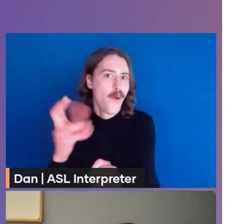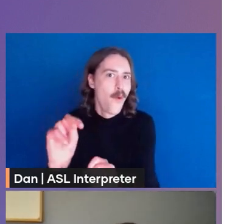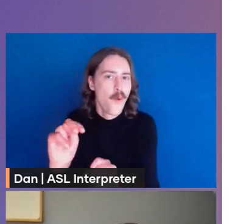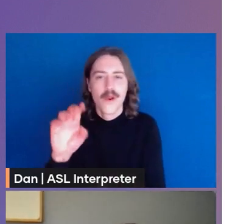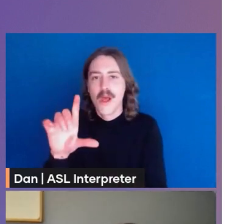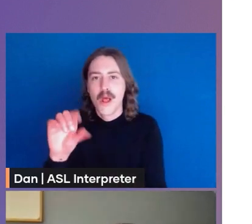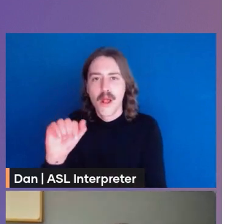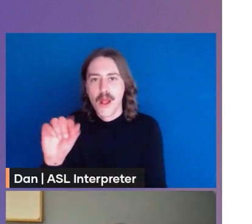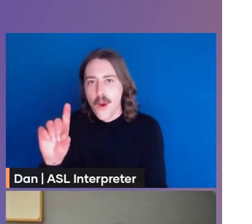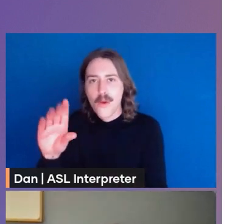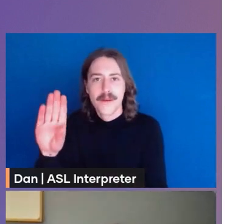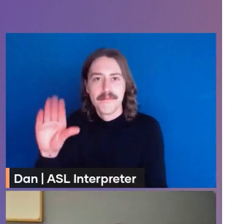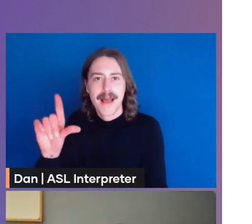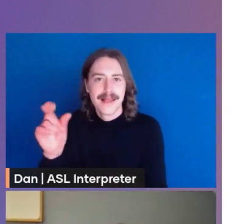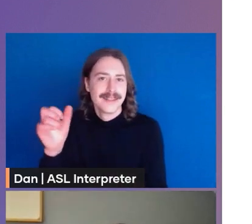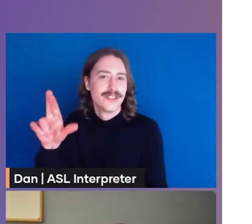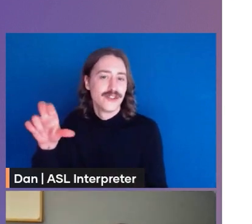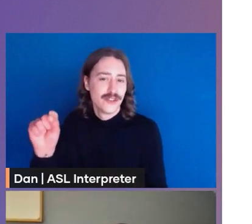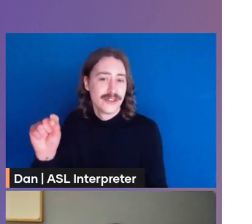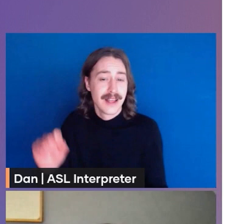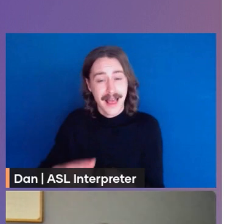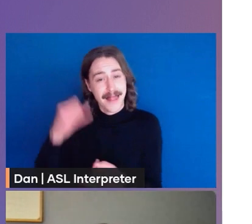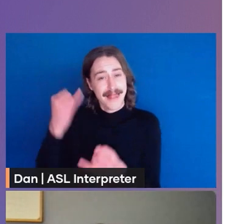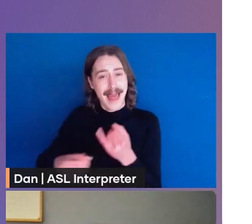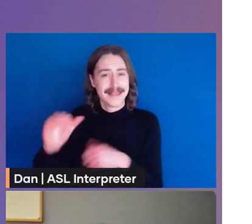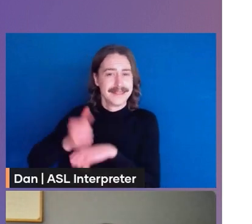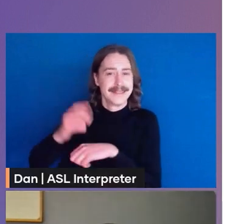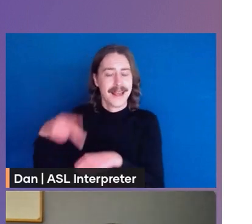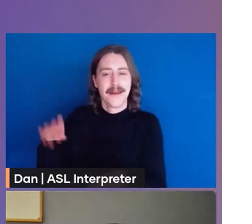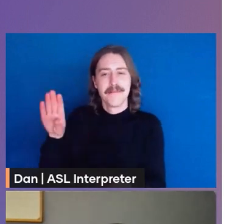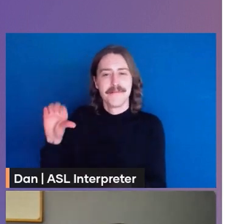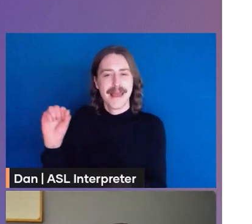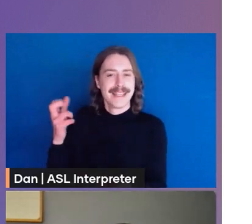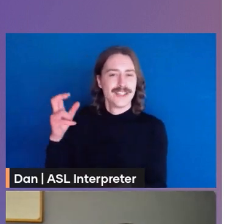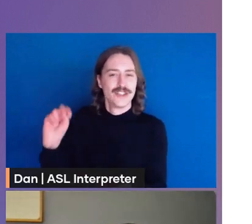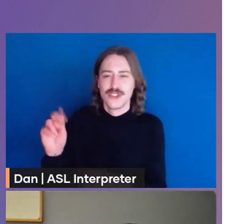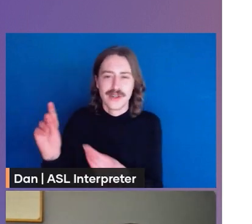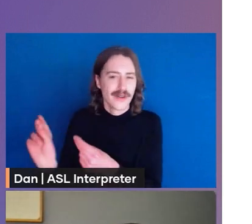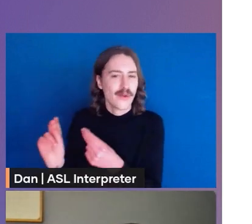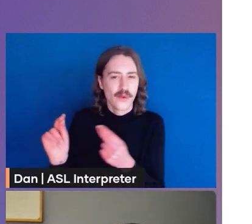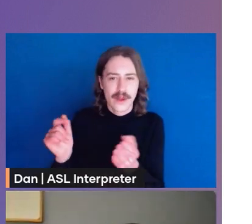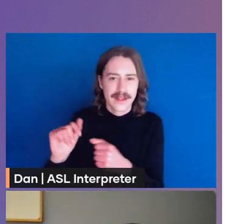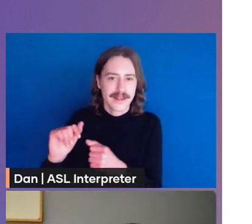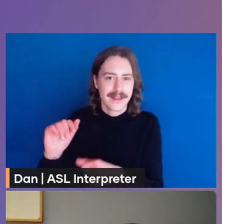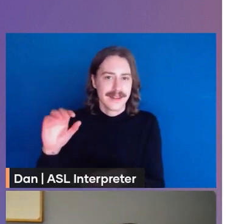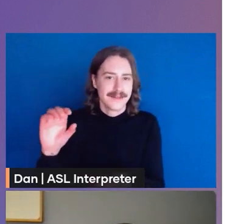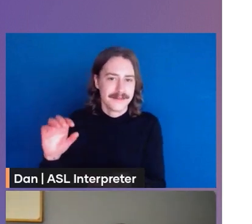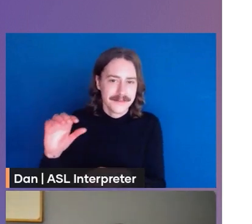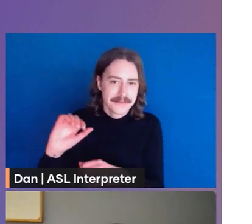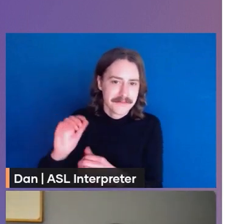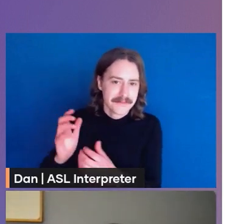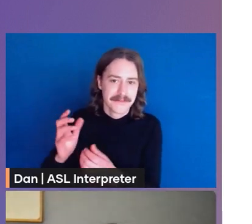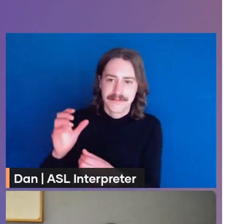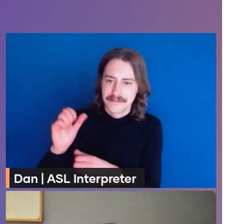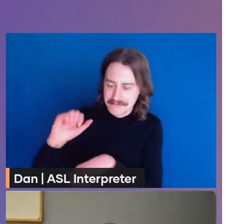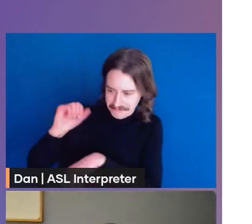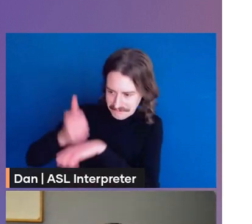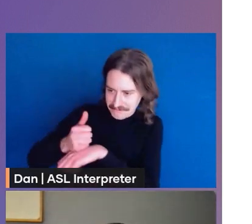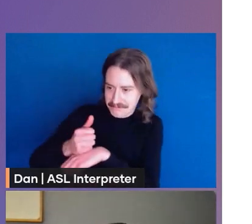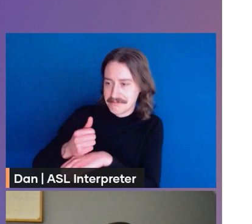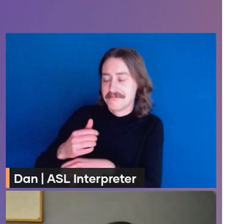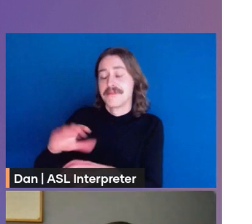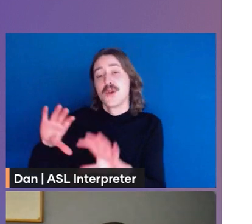And then lastly, we're just setting up a Bastion quick EC2 instance. I want to note, always use your VPC security group IDs, not security group